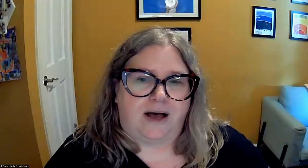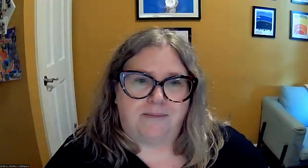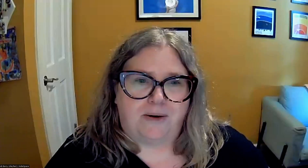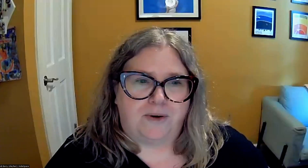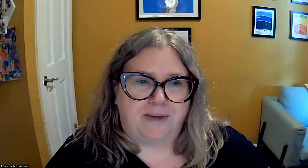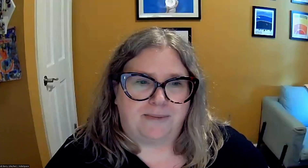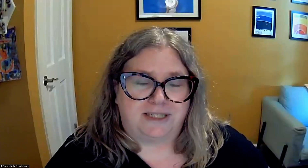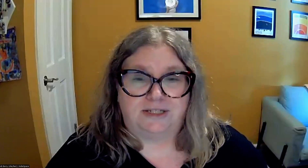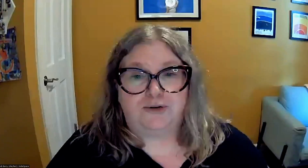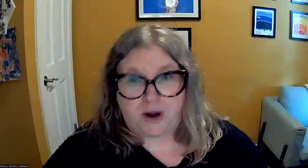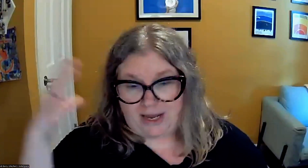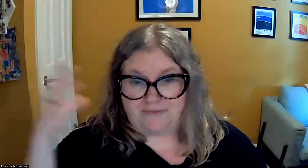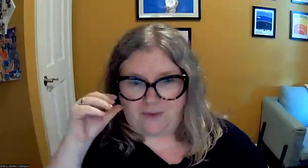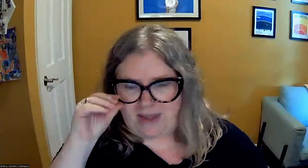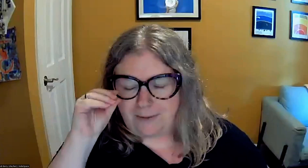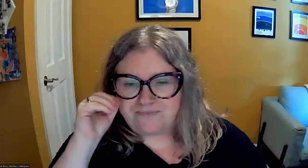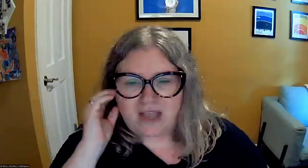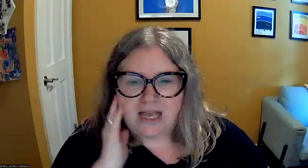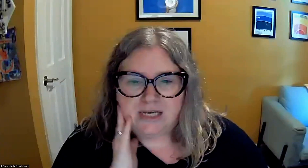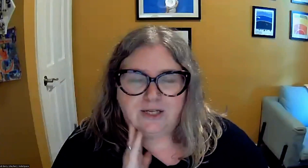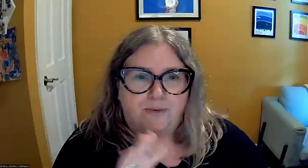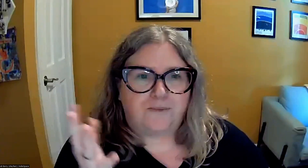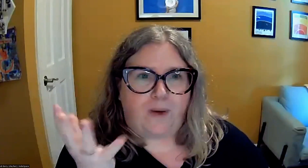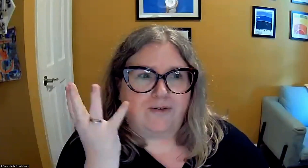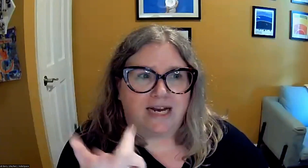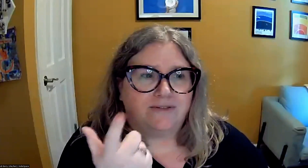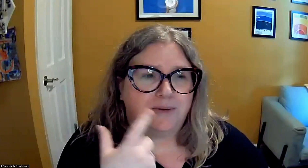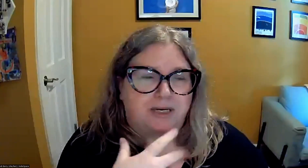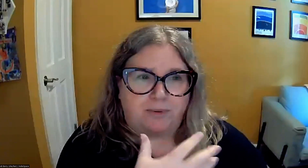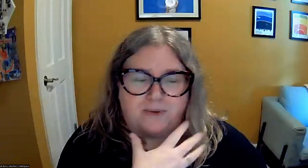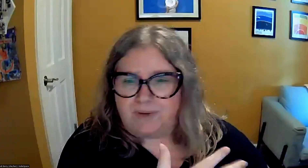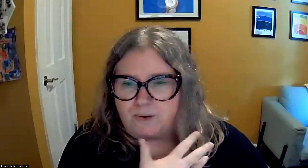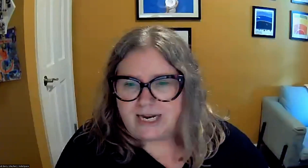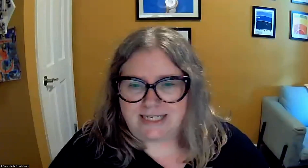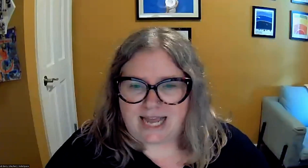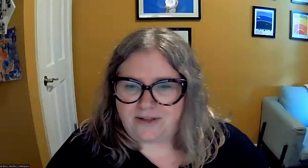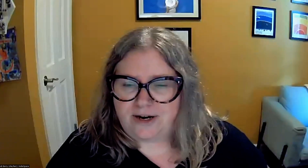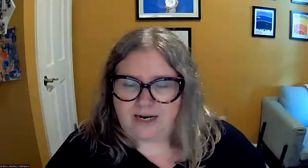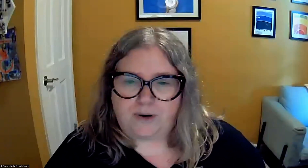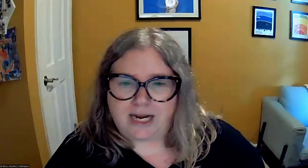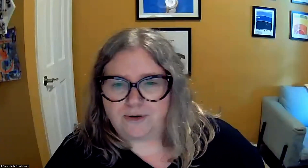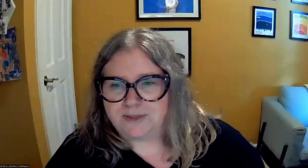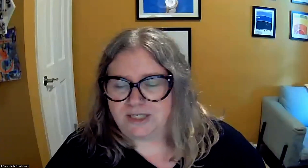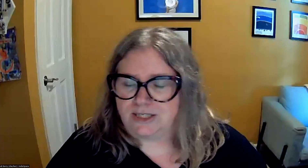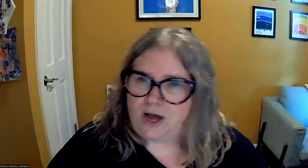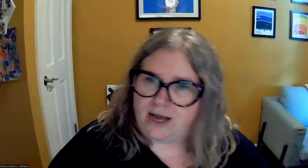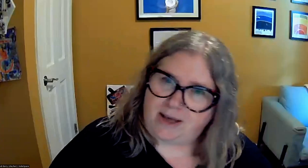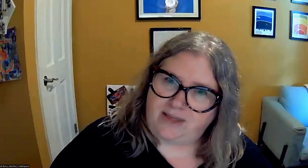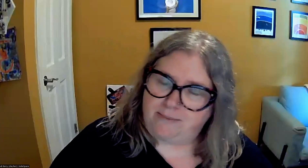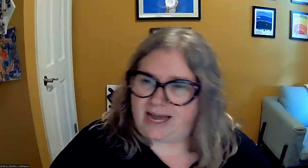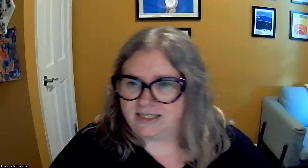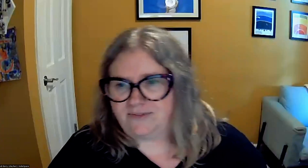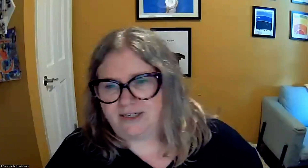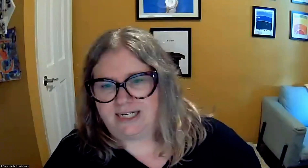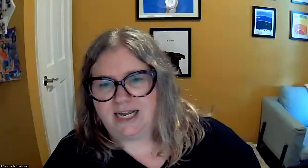and we'll be able to grow it from there. So when Creatives Rebuild, when we've been working together in working groups just to talk about